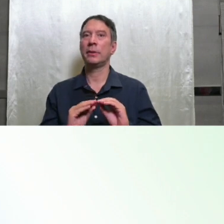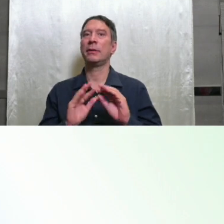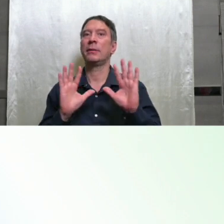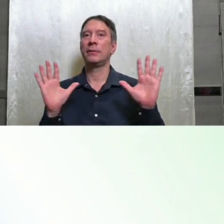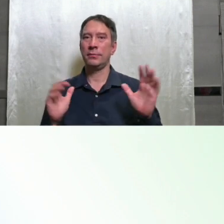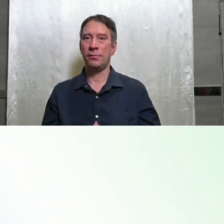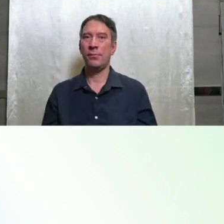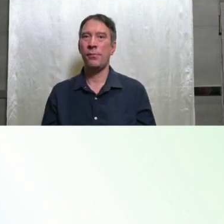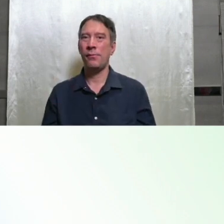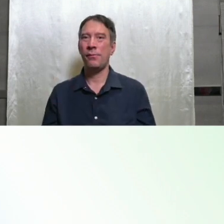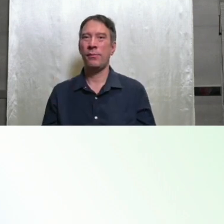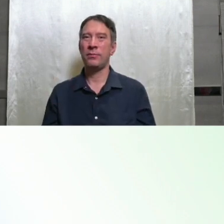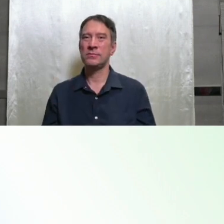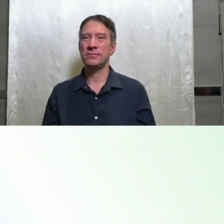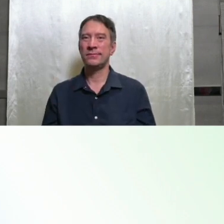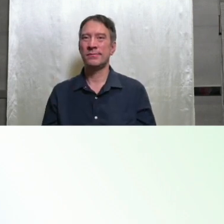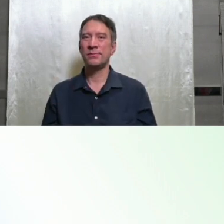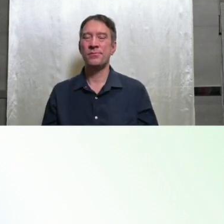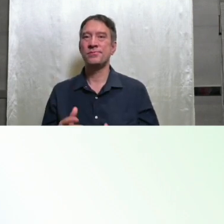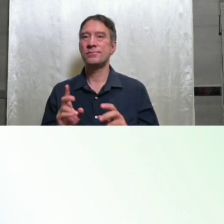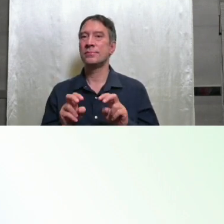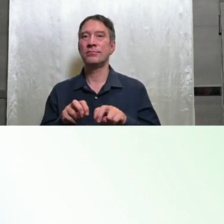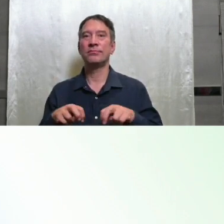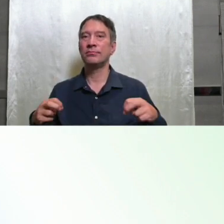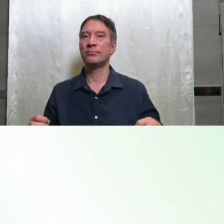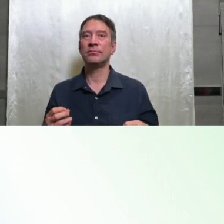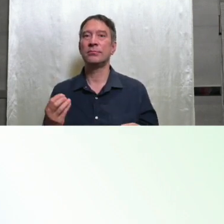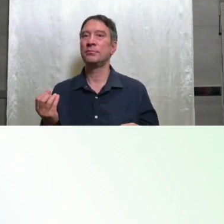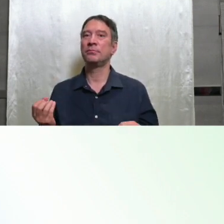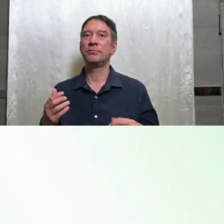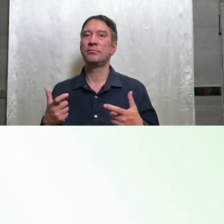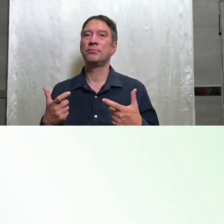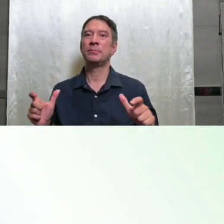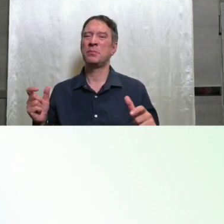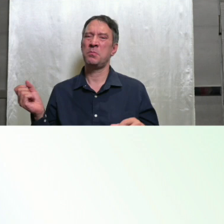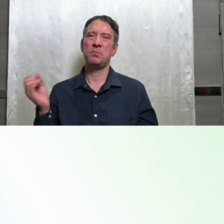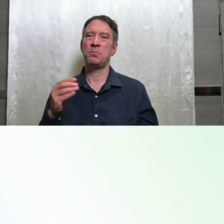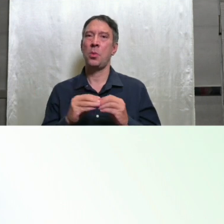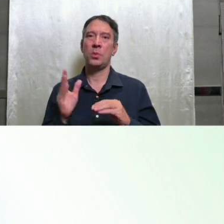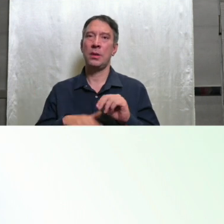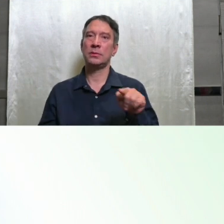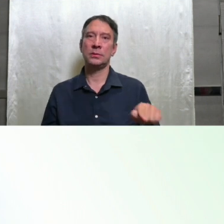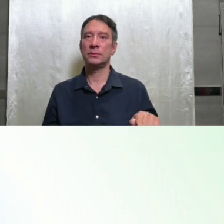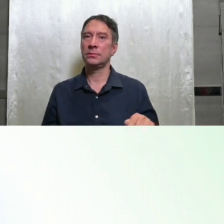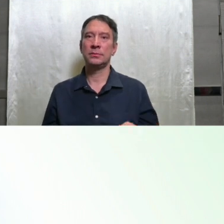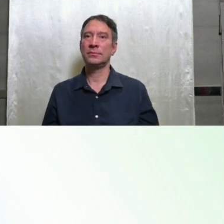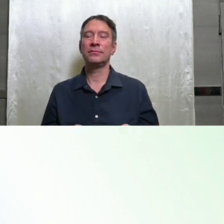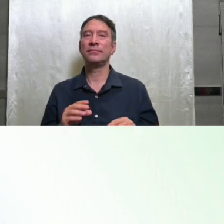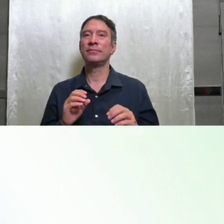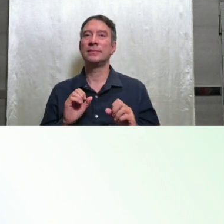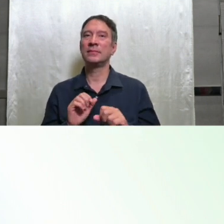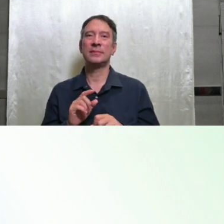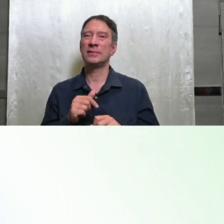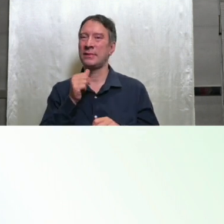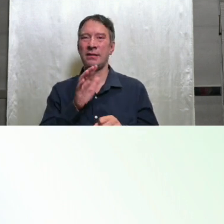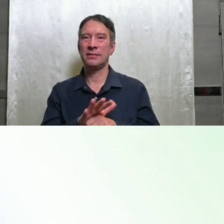a personalized learning platform built for the next generation of education. Let's see how it works. This is how a typical lesson flows. You